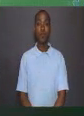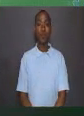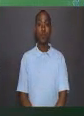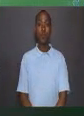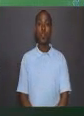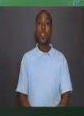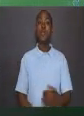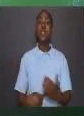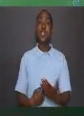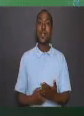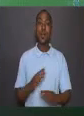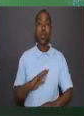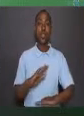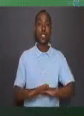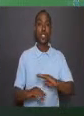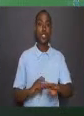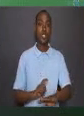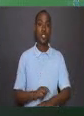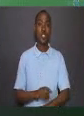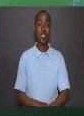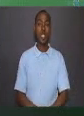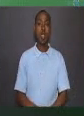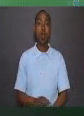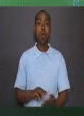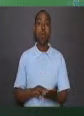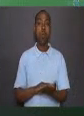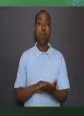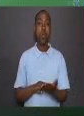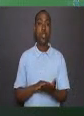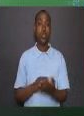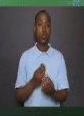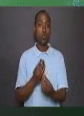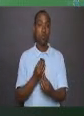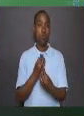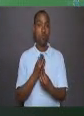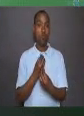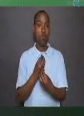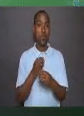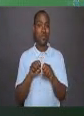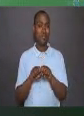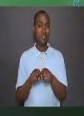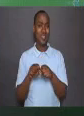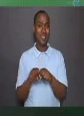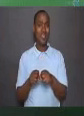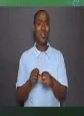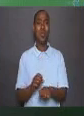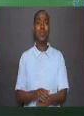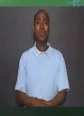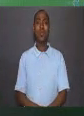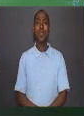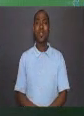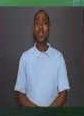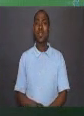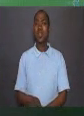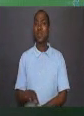During this process, the molecules of food are broken down to